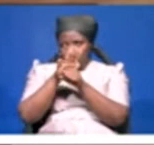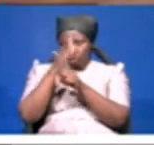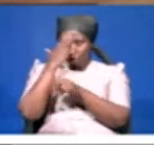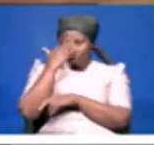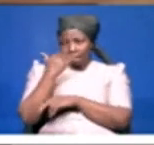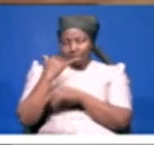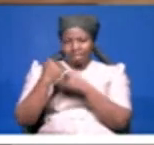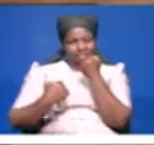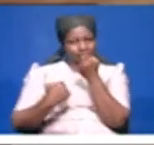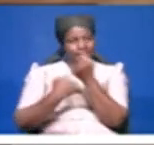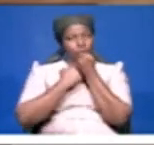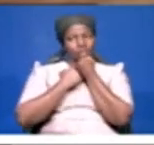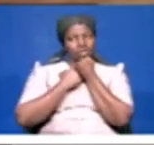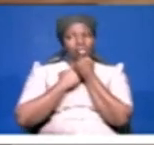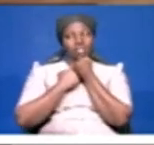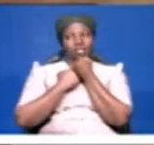me